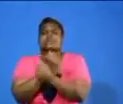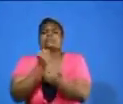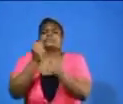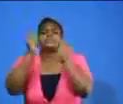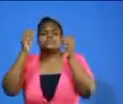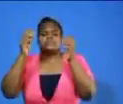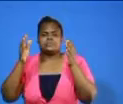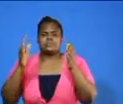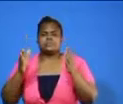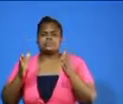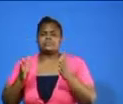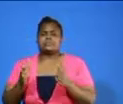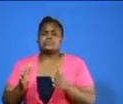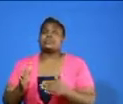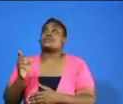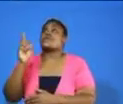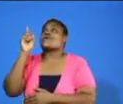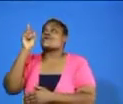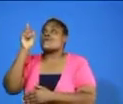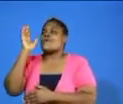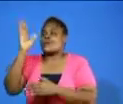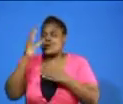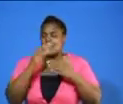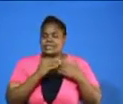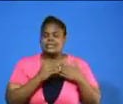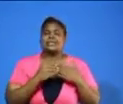Savior, thou wilt guide us